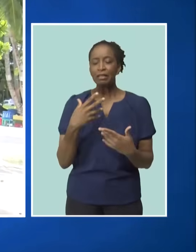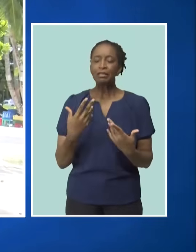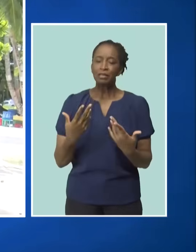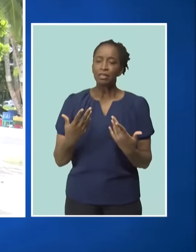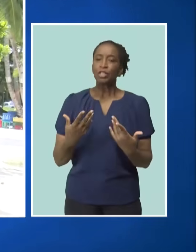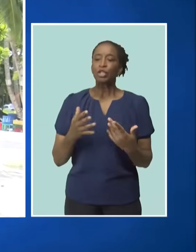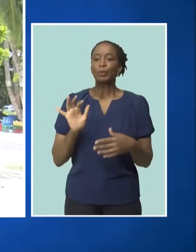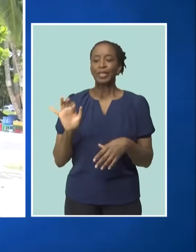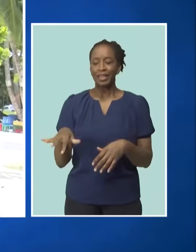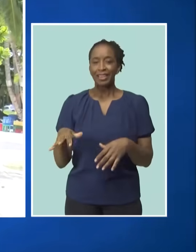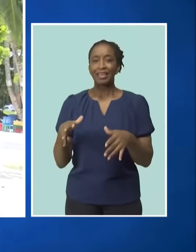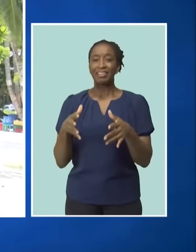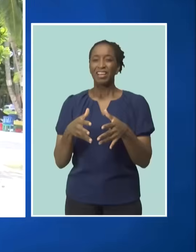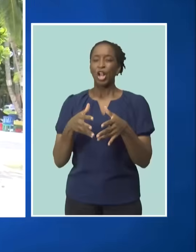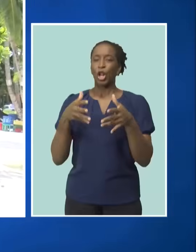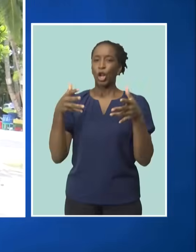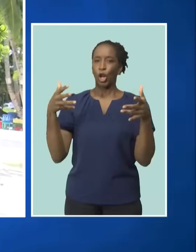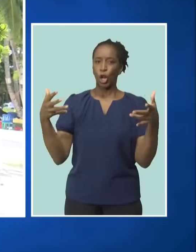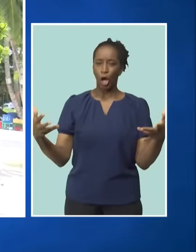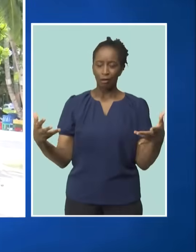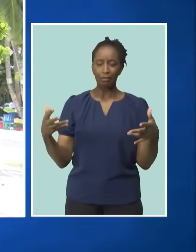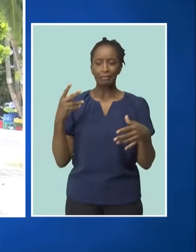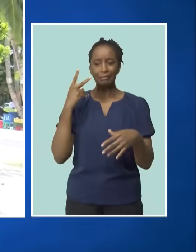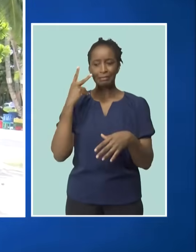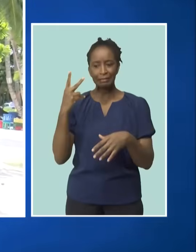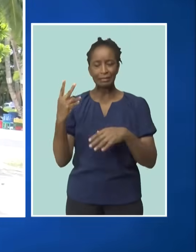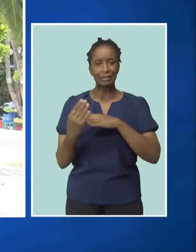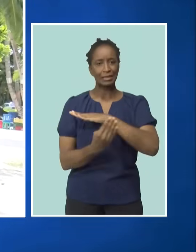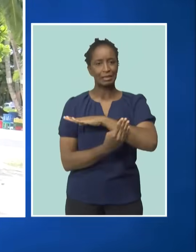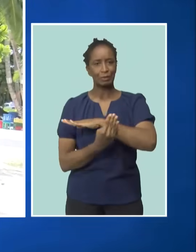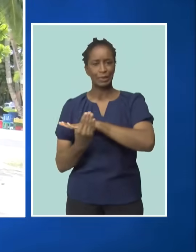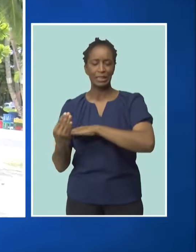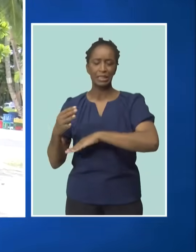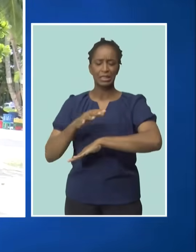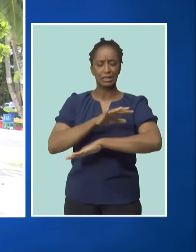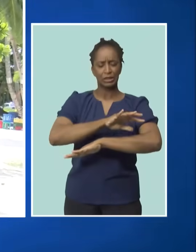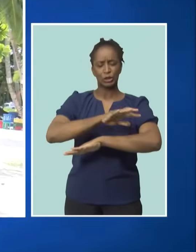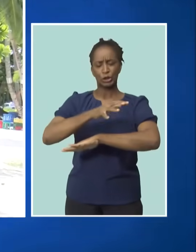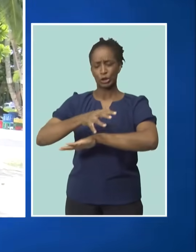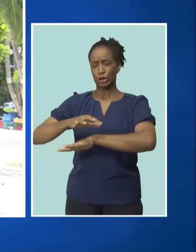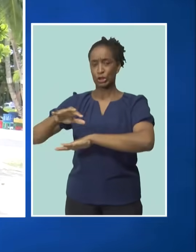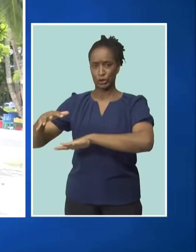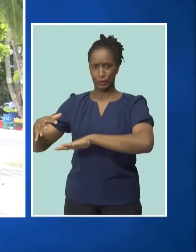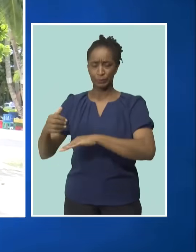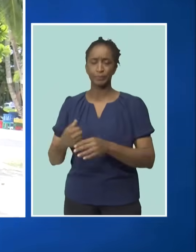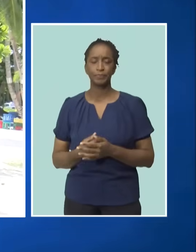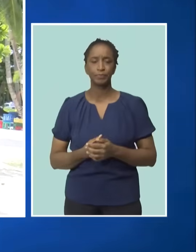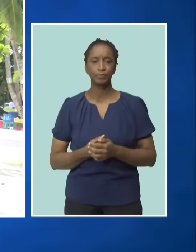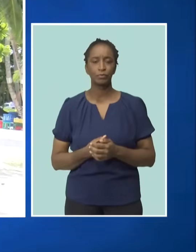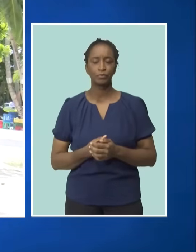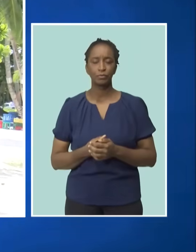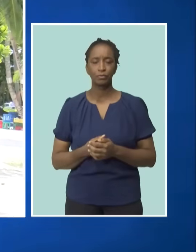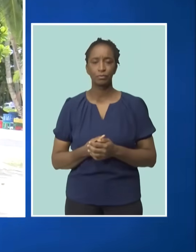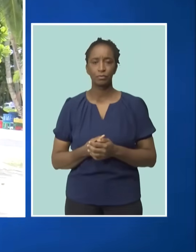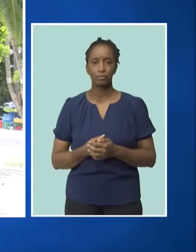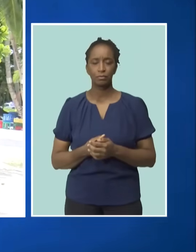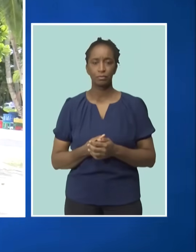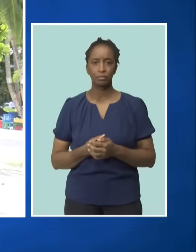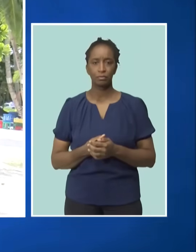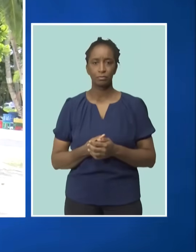the amount of sargassum that is seen along the coast. So sargassum, when